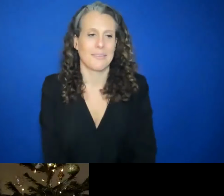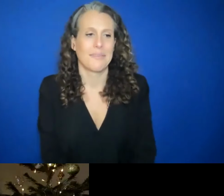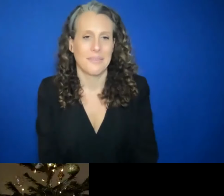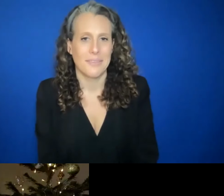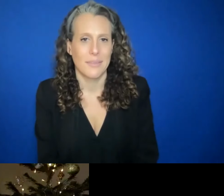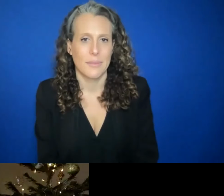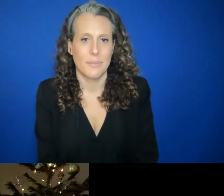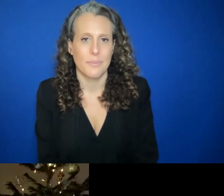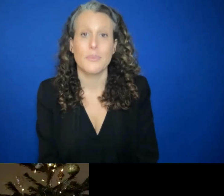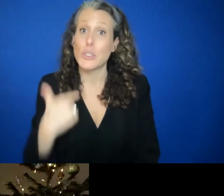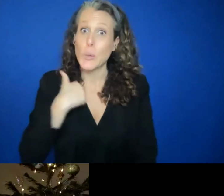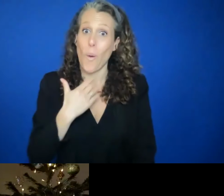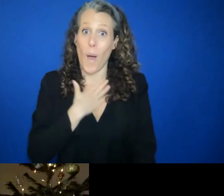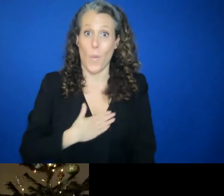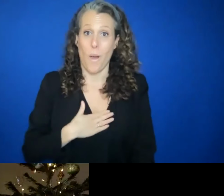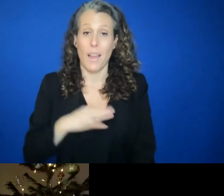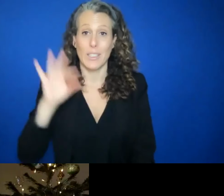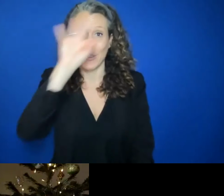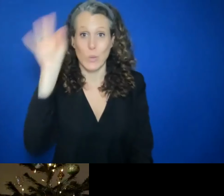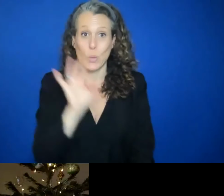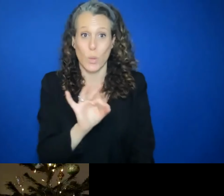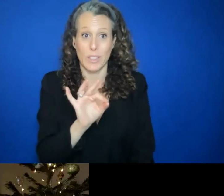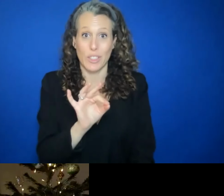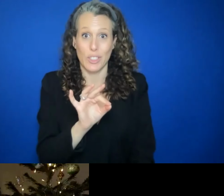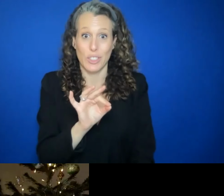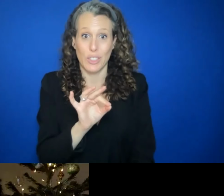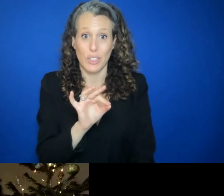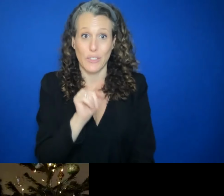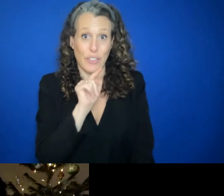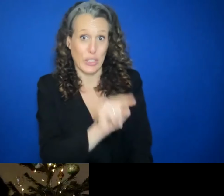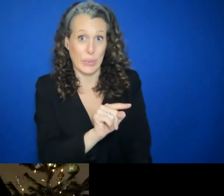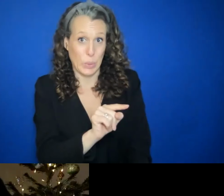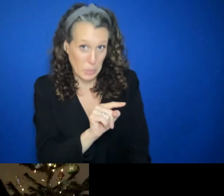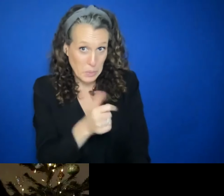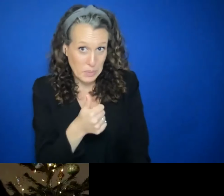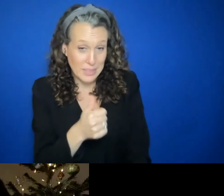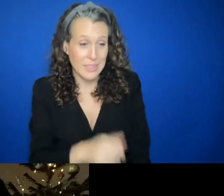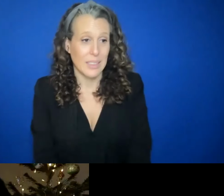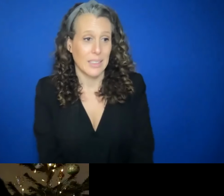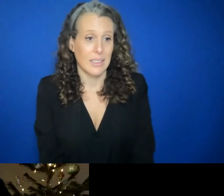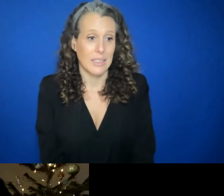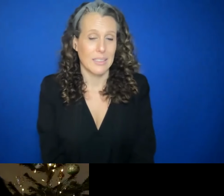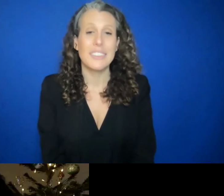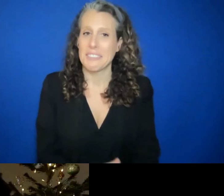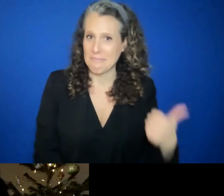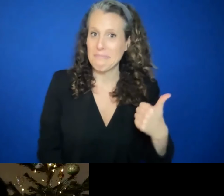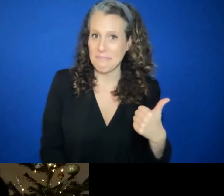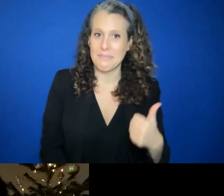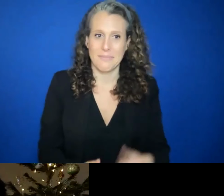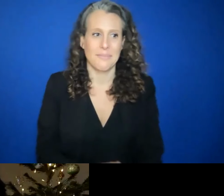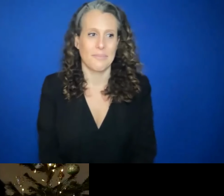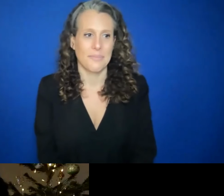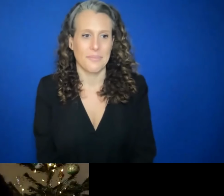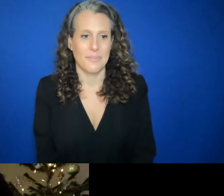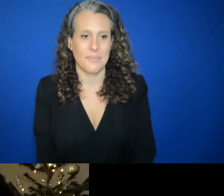I'm just going to follow up with a question for you, if that's okay. That's fine. I thought Some of